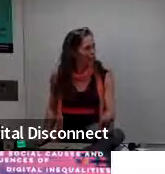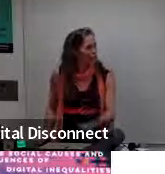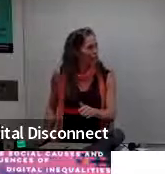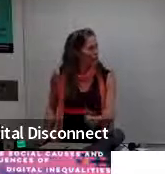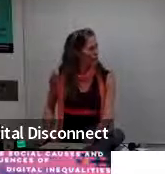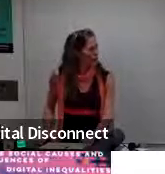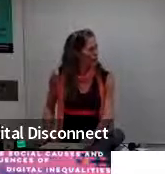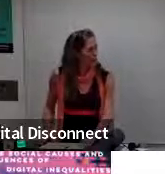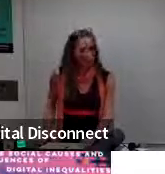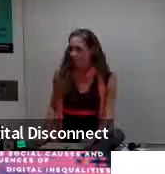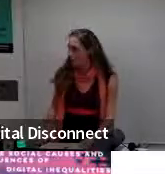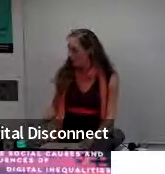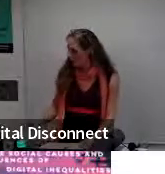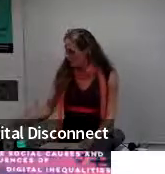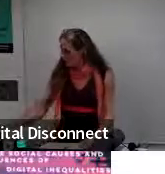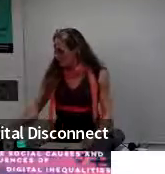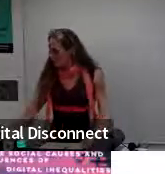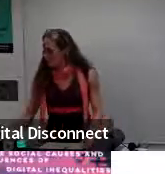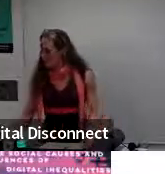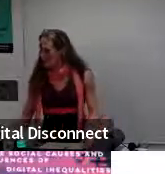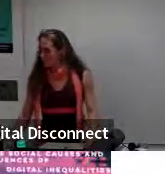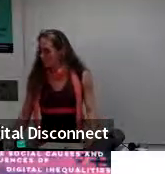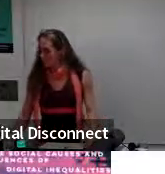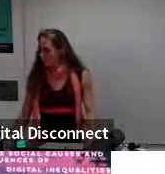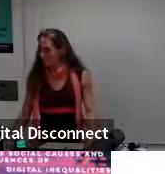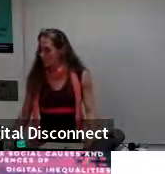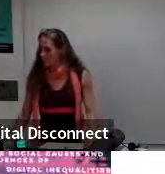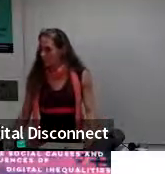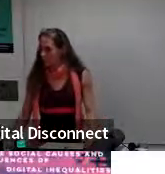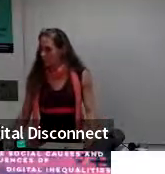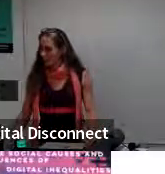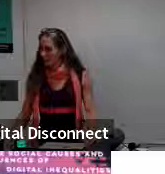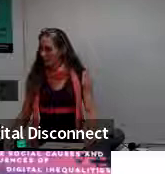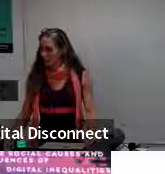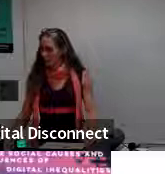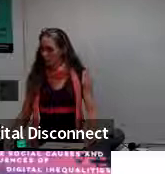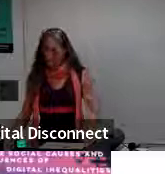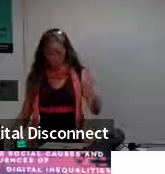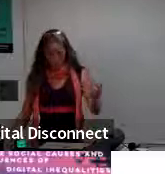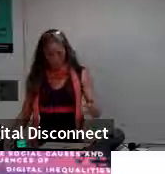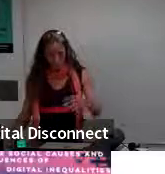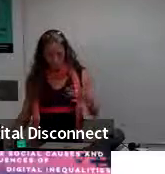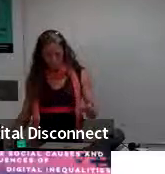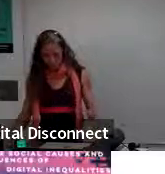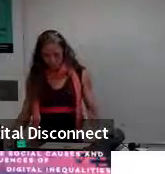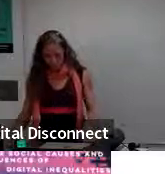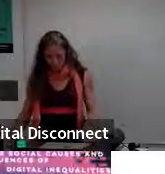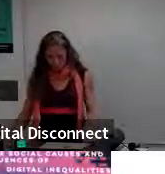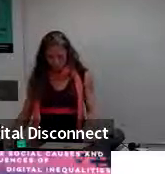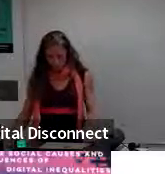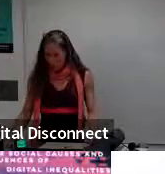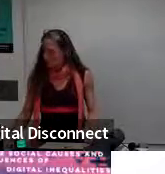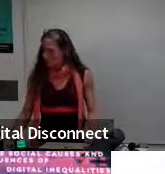to improve infrastructure and things like that. The other area where we see quite a lot of, so these are implemented in cities